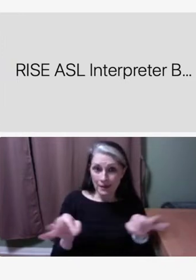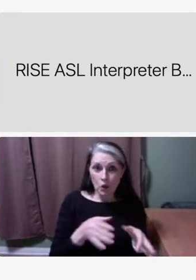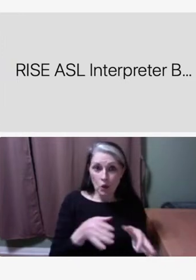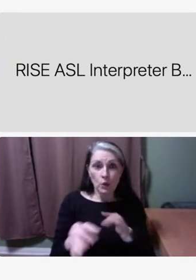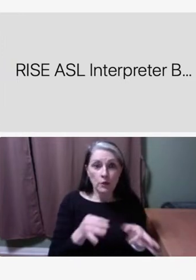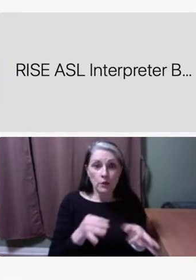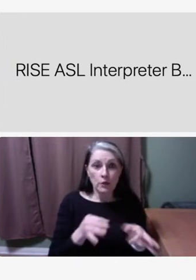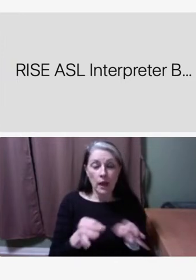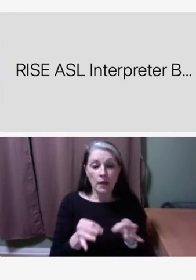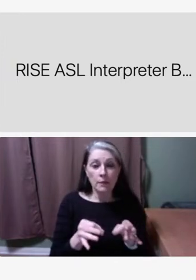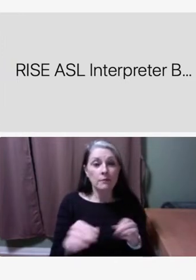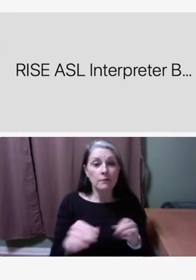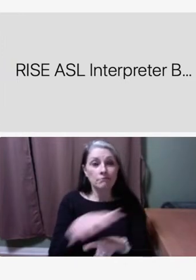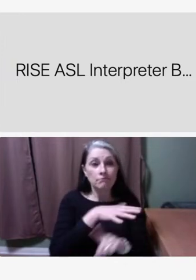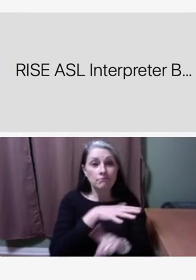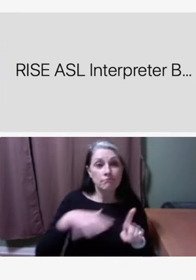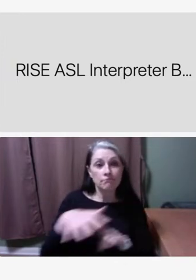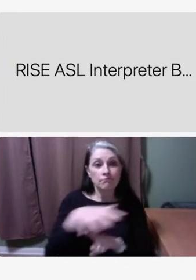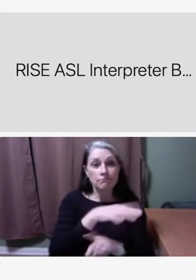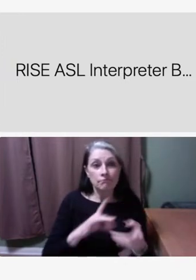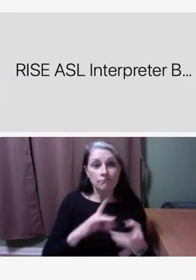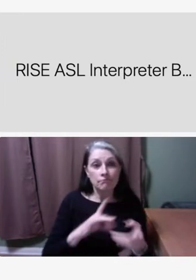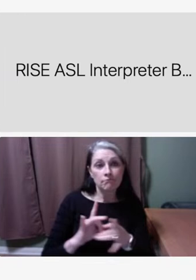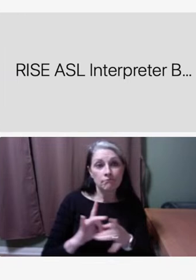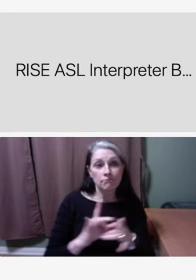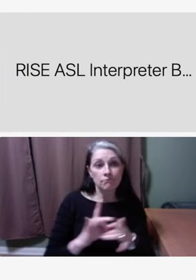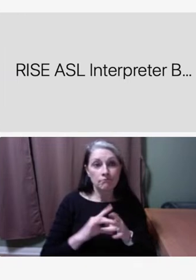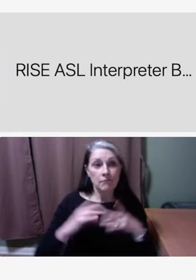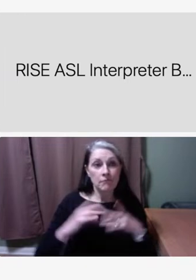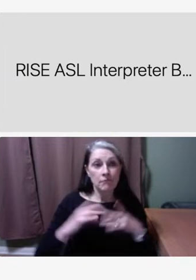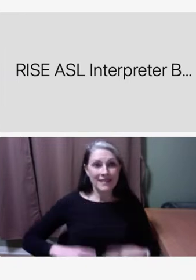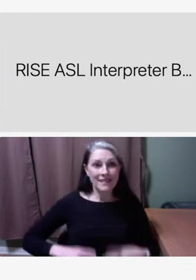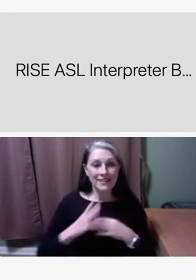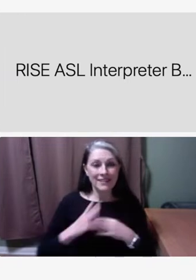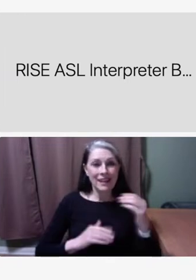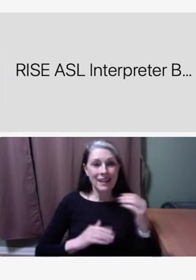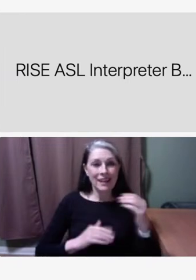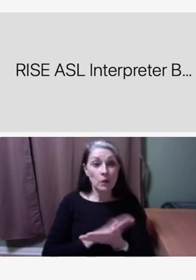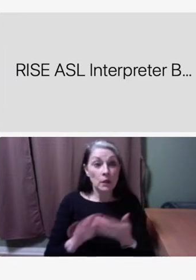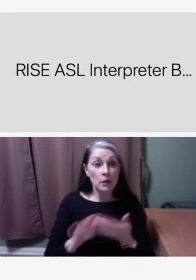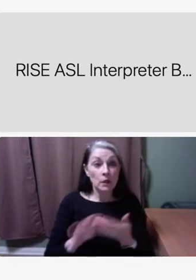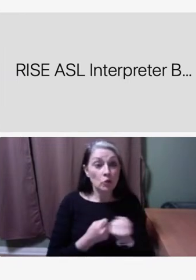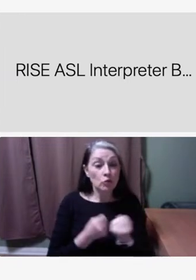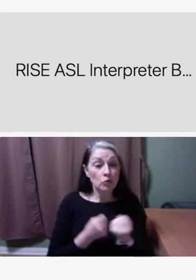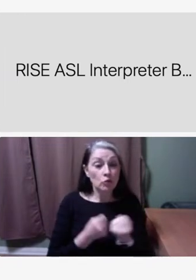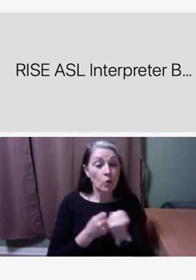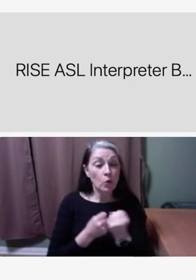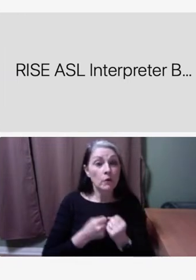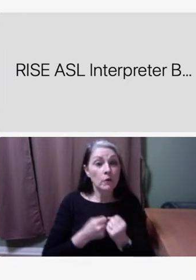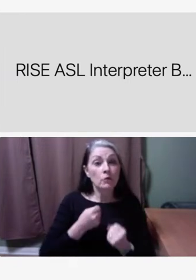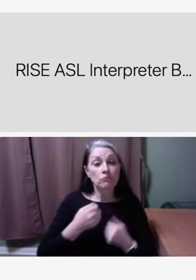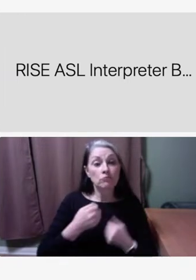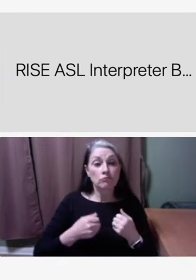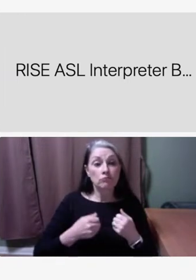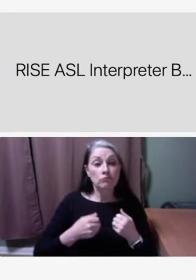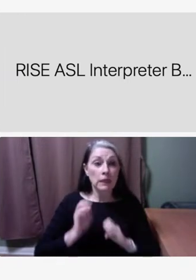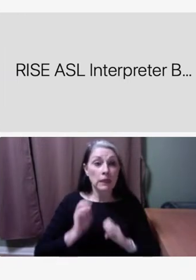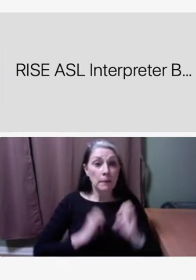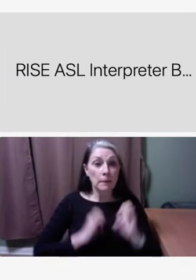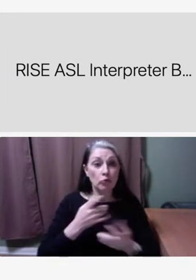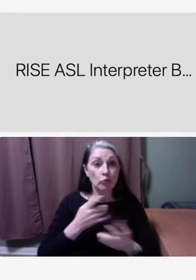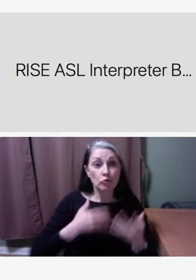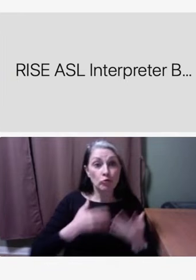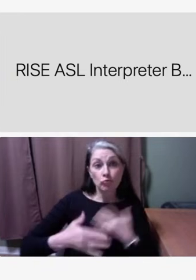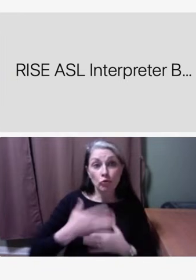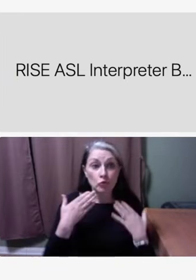one that is physically comfortable and clean, as well as supportive of students' social and emotional well-being. Effective instruction is just that,